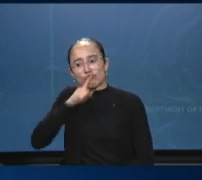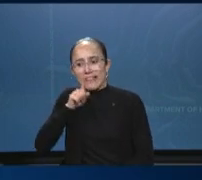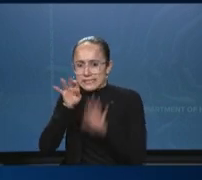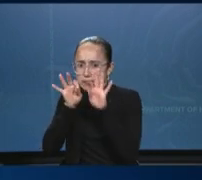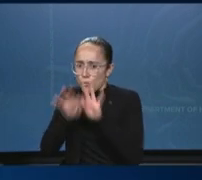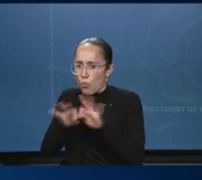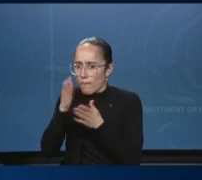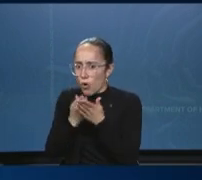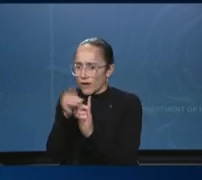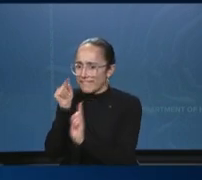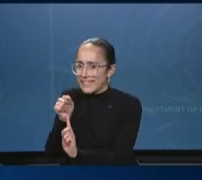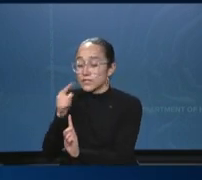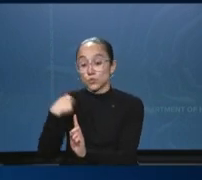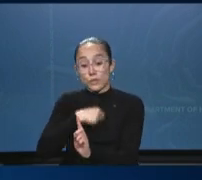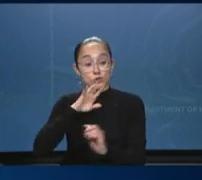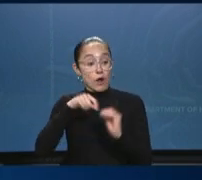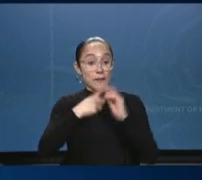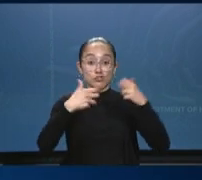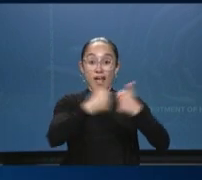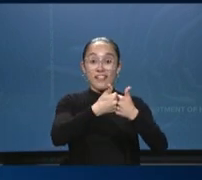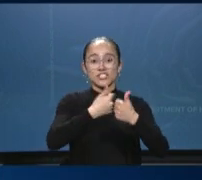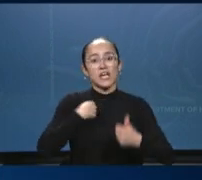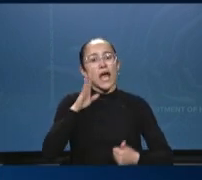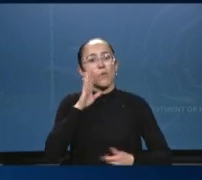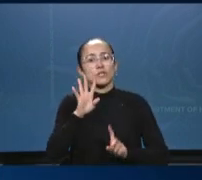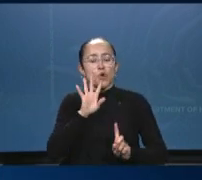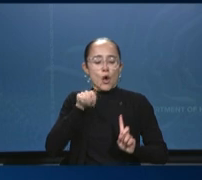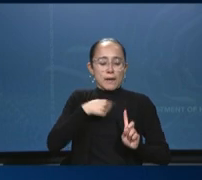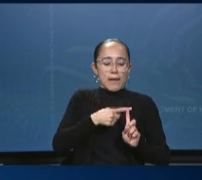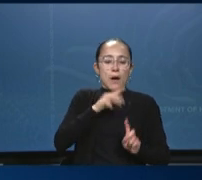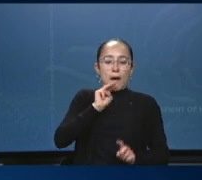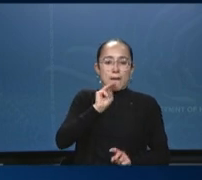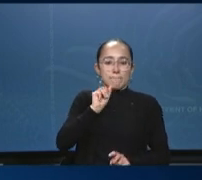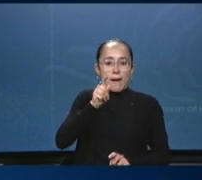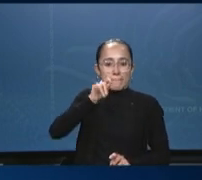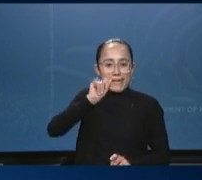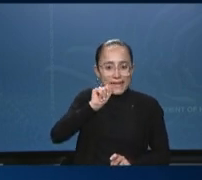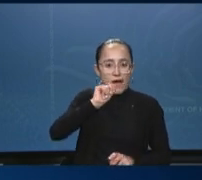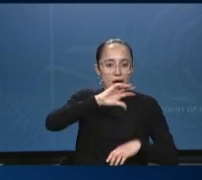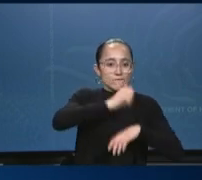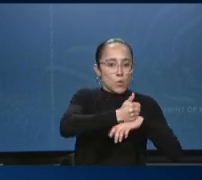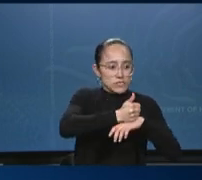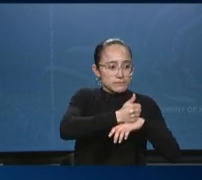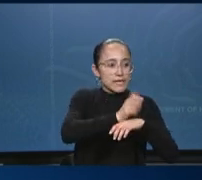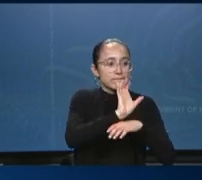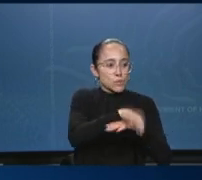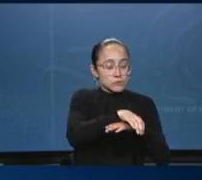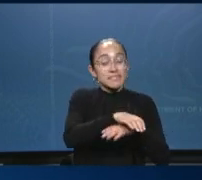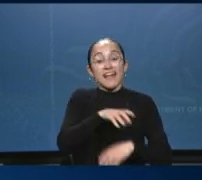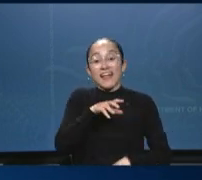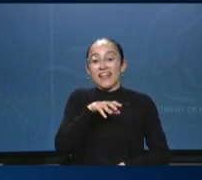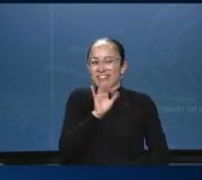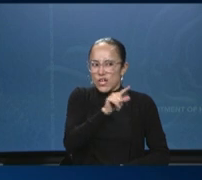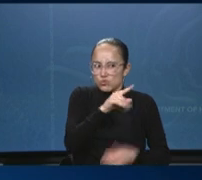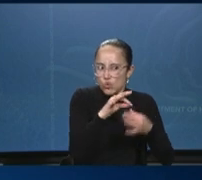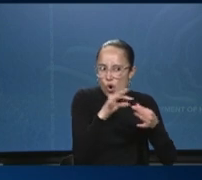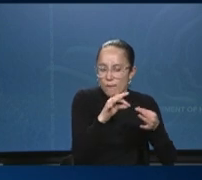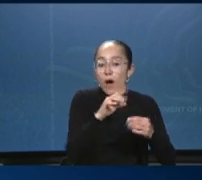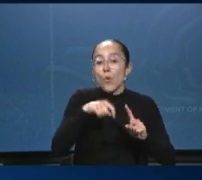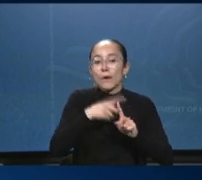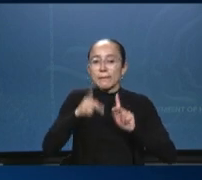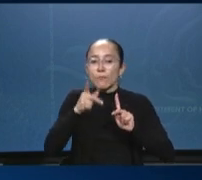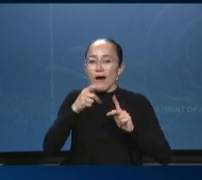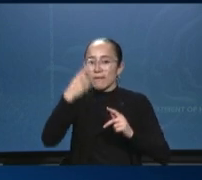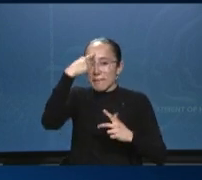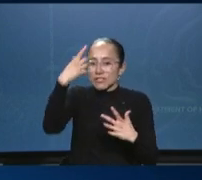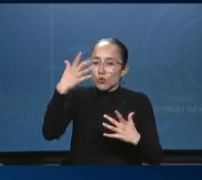As when we talk about challenges, I'd probably go back to MAPIA enforcement, like you talked about. That's really, you know, when people have a mental illness